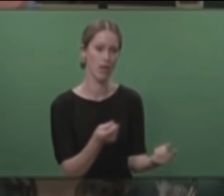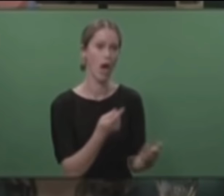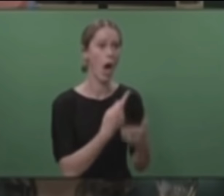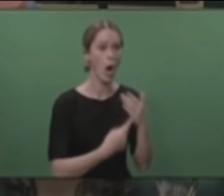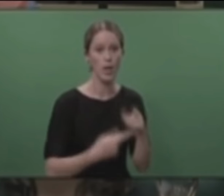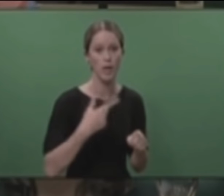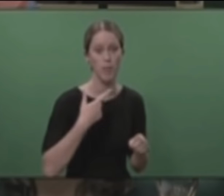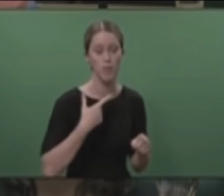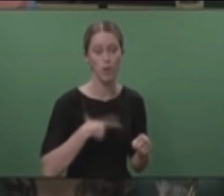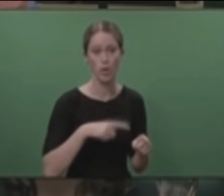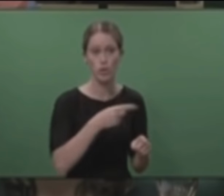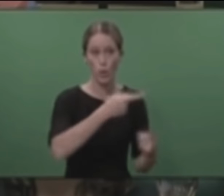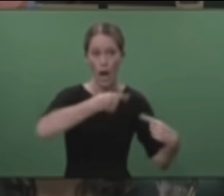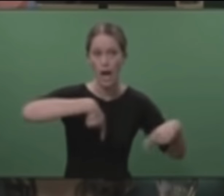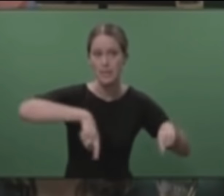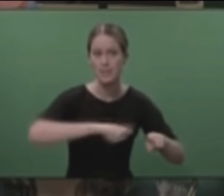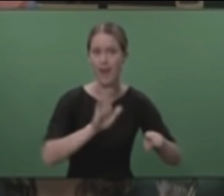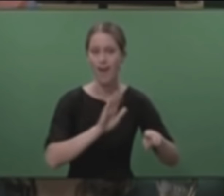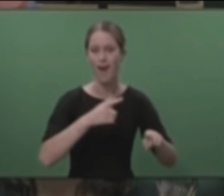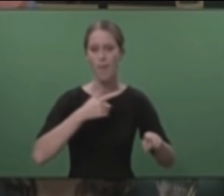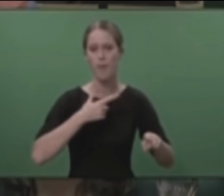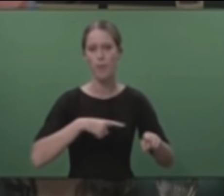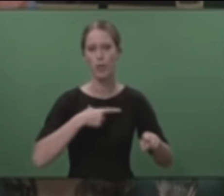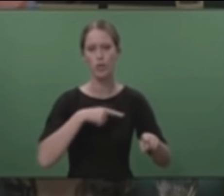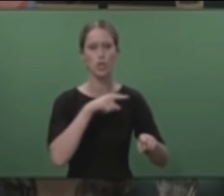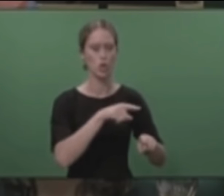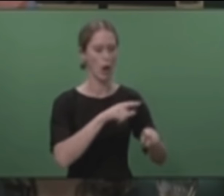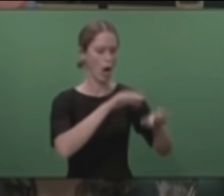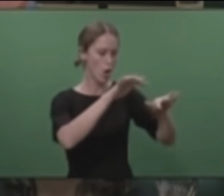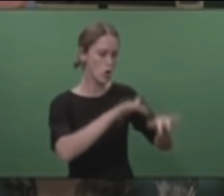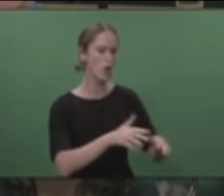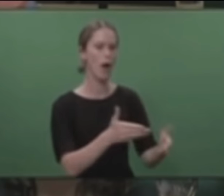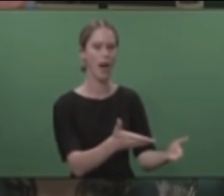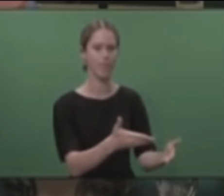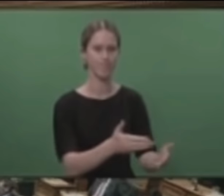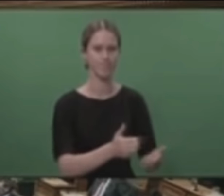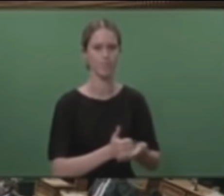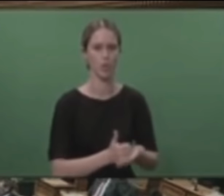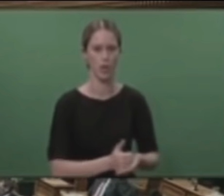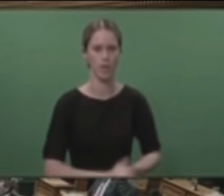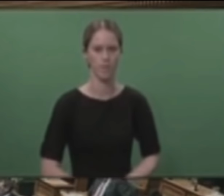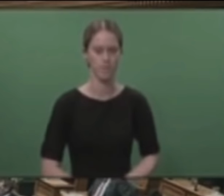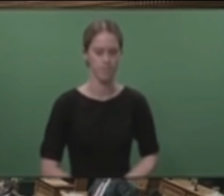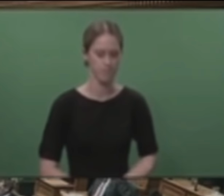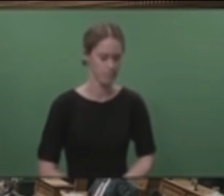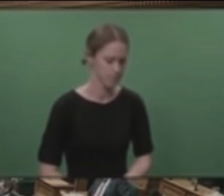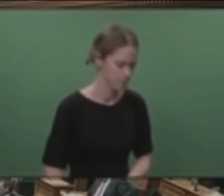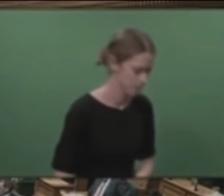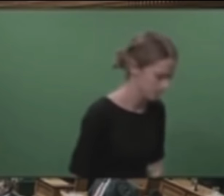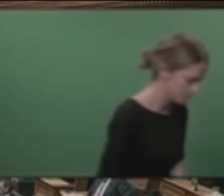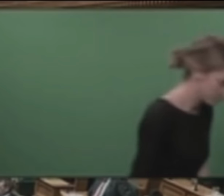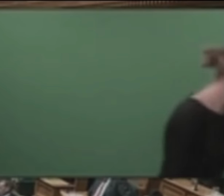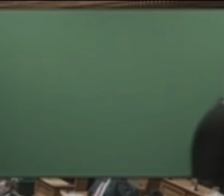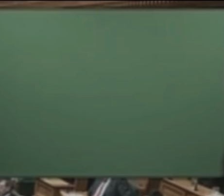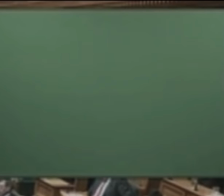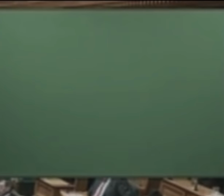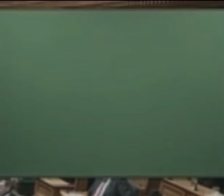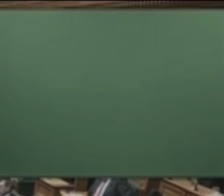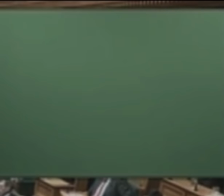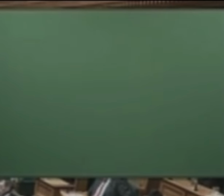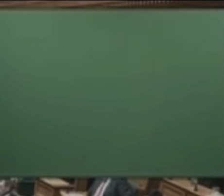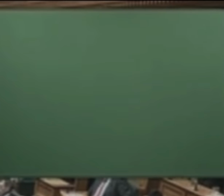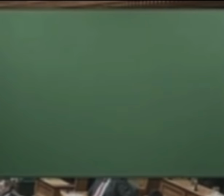you are us, but because you are you. Kia ora. Speaker David Seymour.